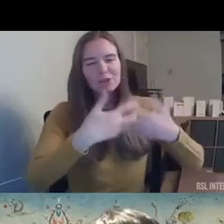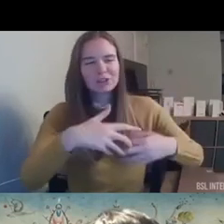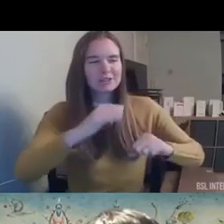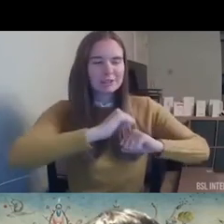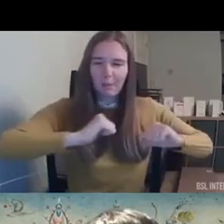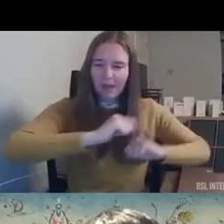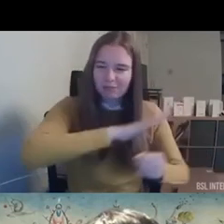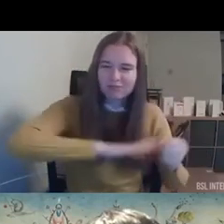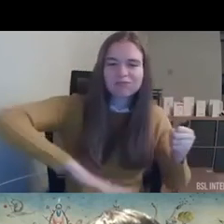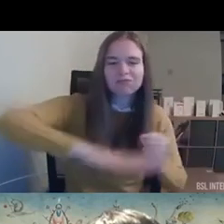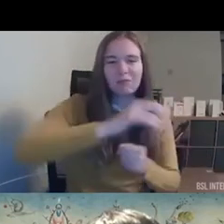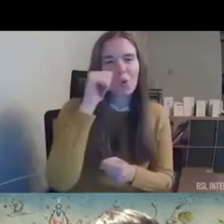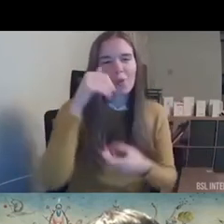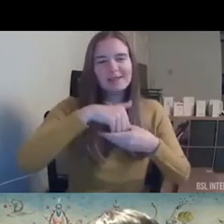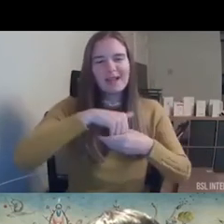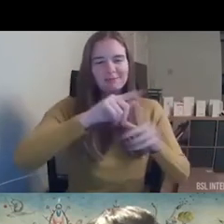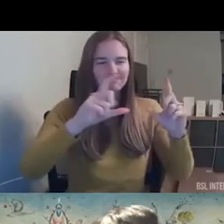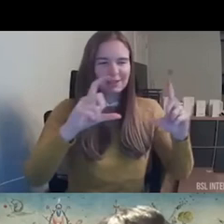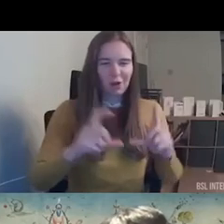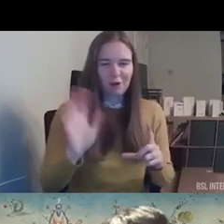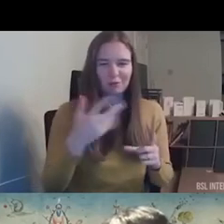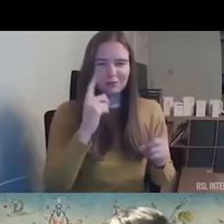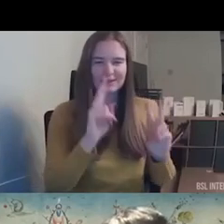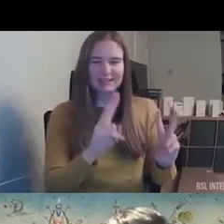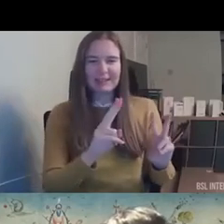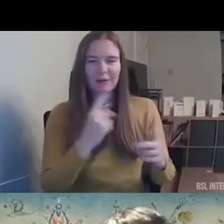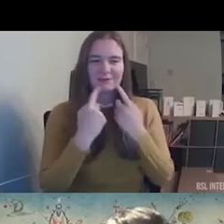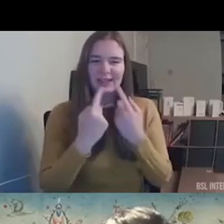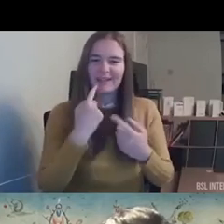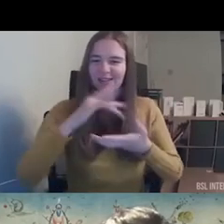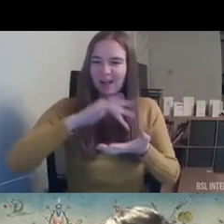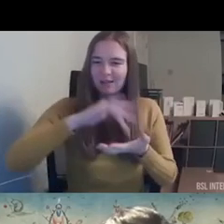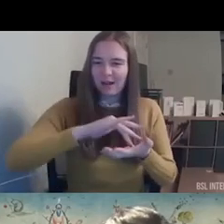interior images that I'm talking about that you find at the data center in particular, excuse me.